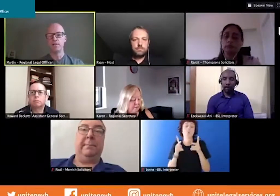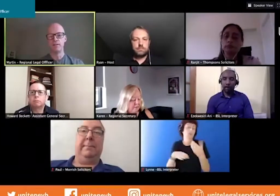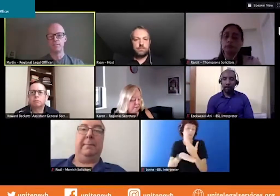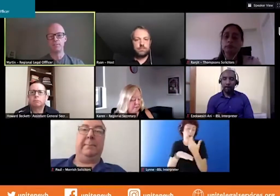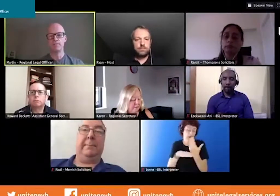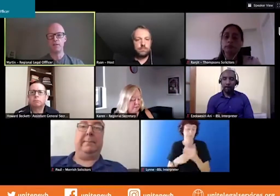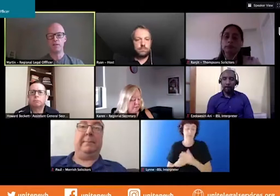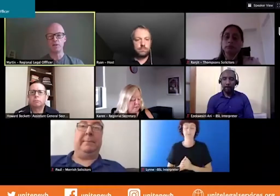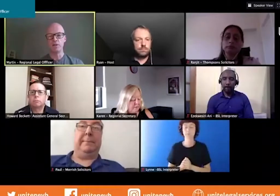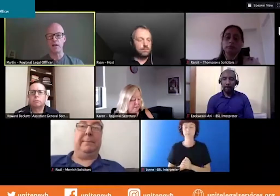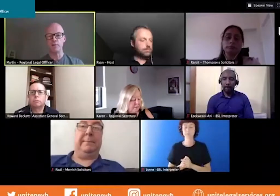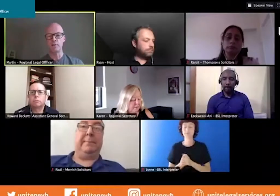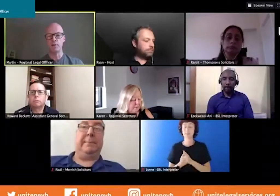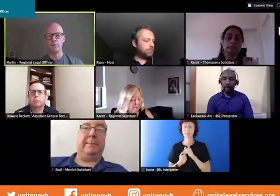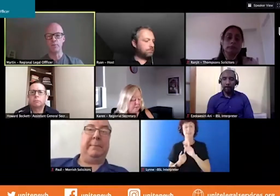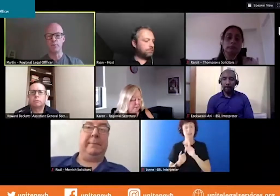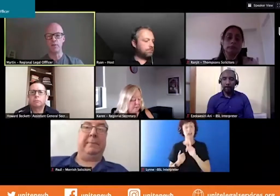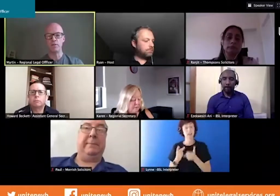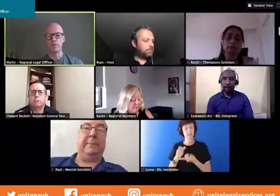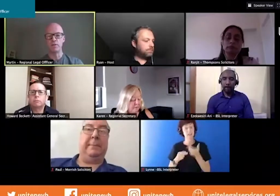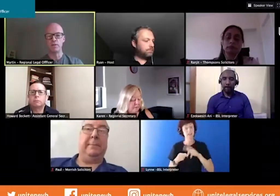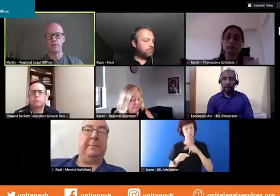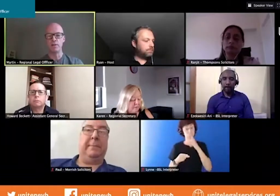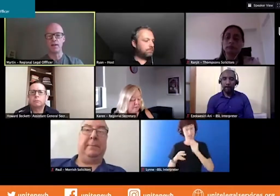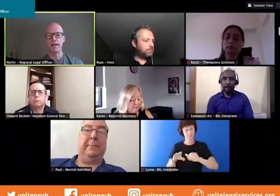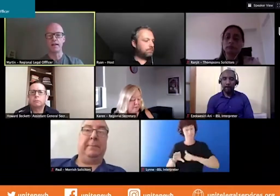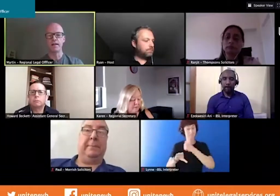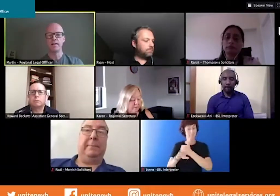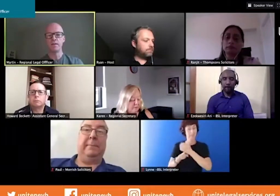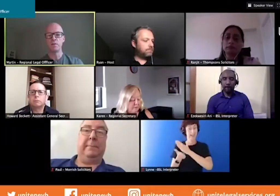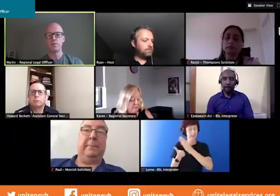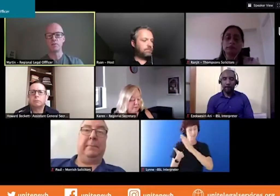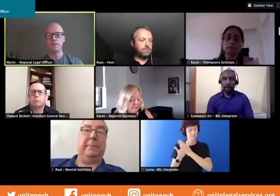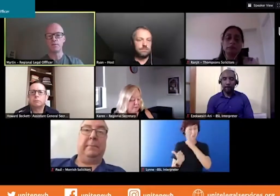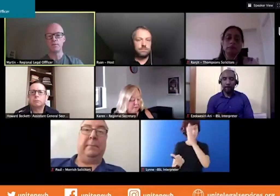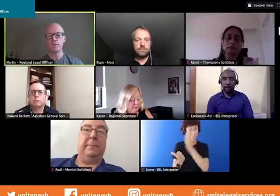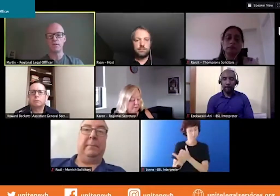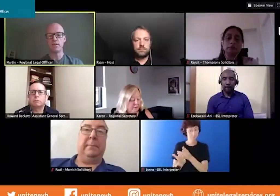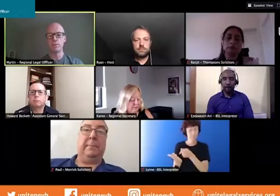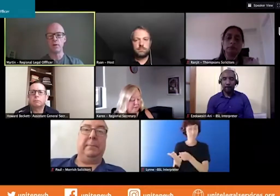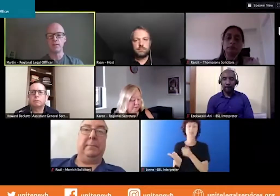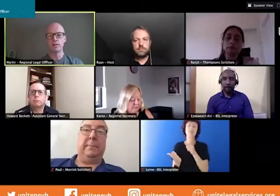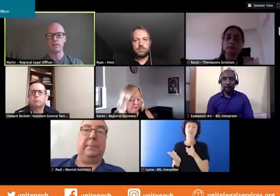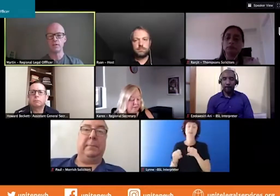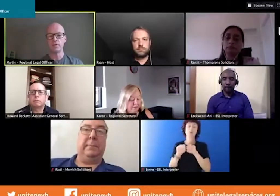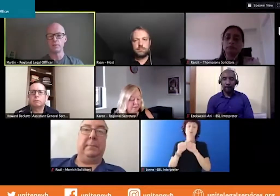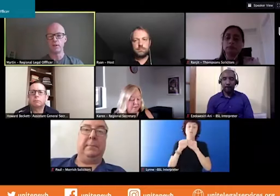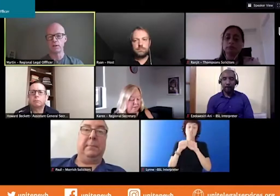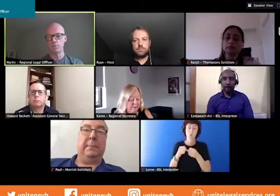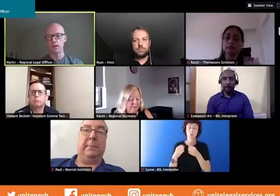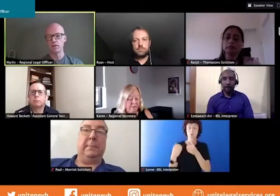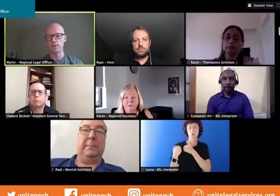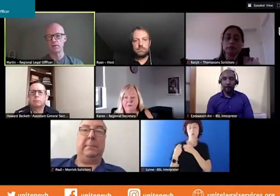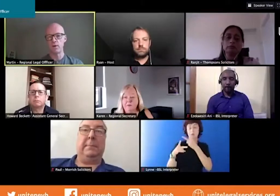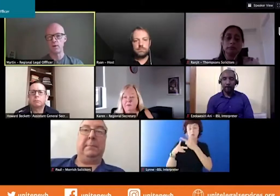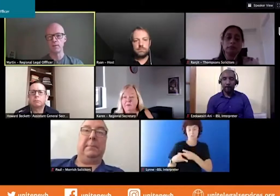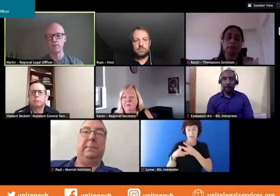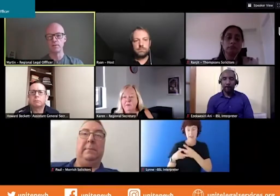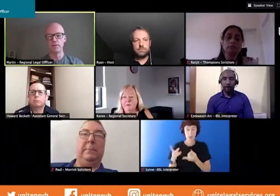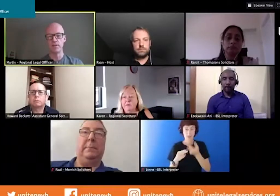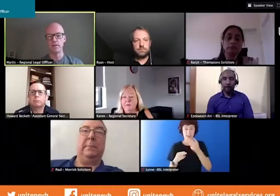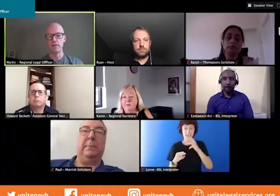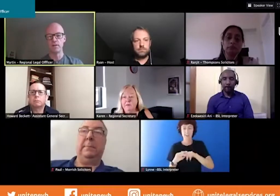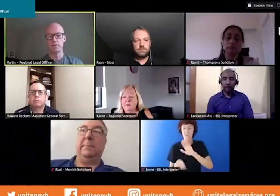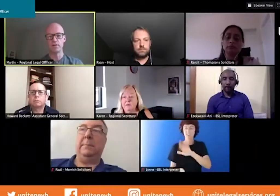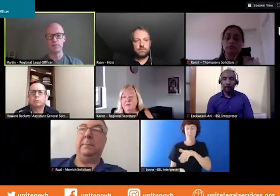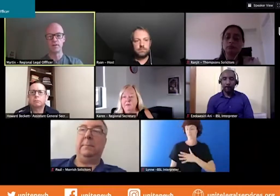a pretty good establishment of a breach of that duty of care. Now, was it reasonably foreseeable by not giving somebody that specialist equipment that